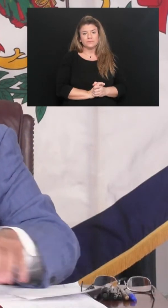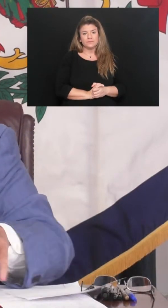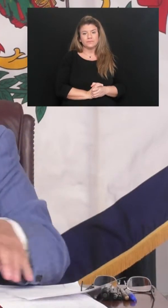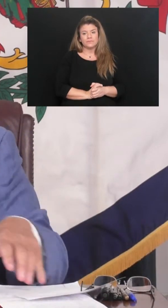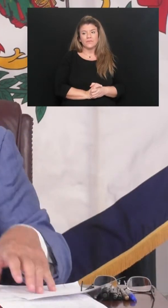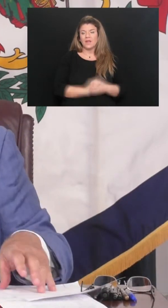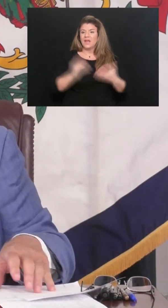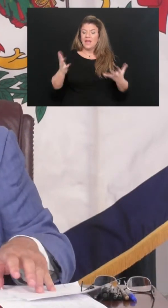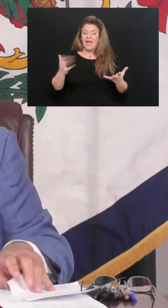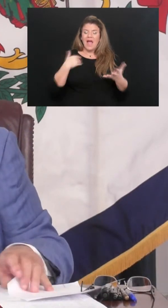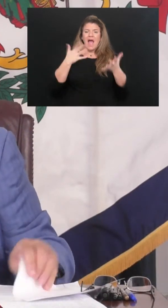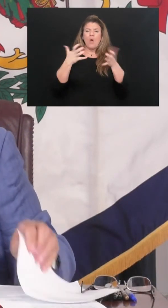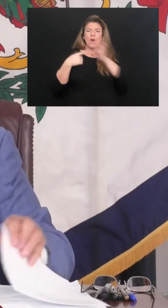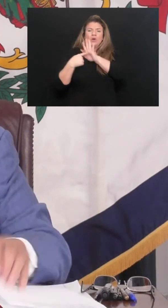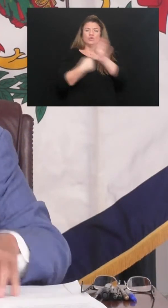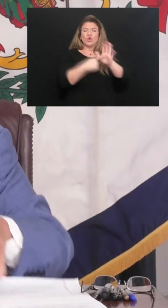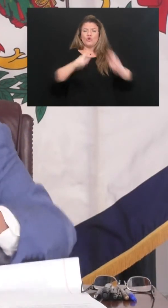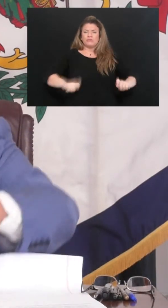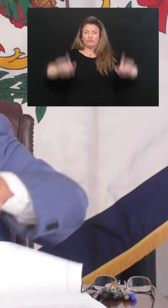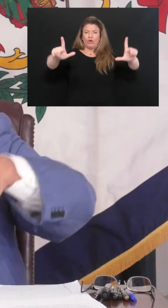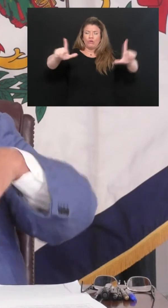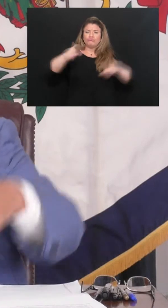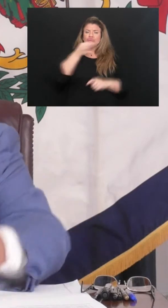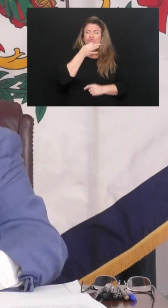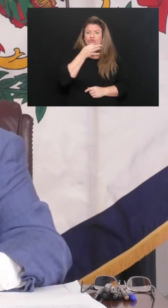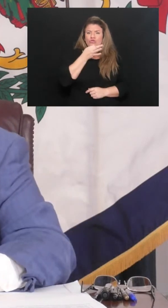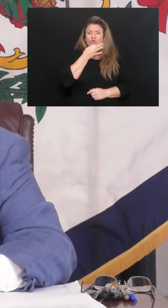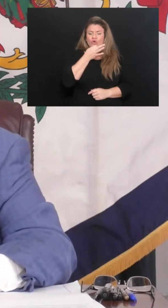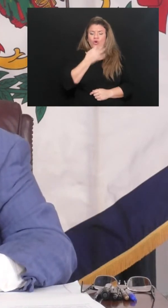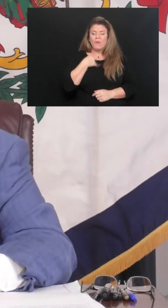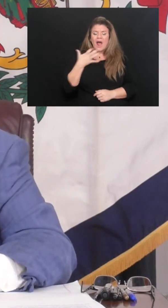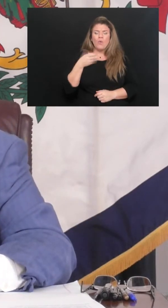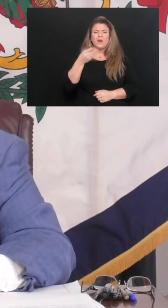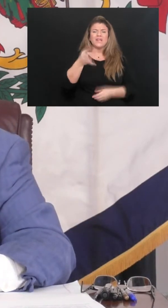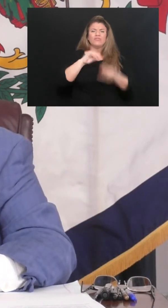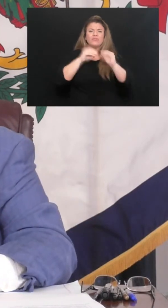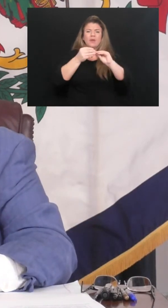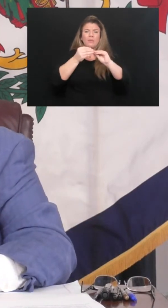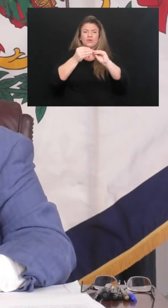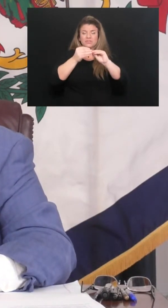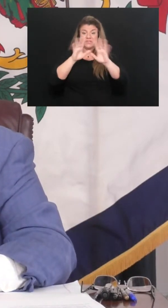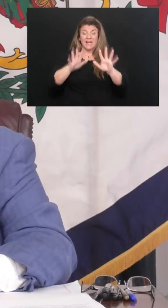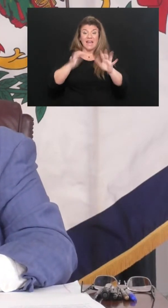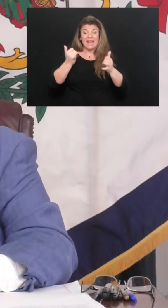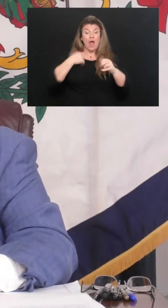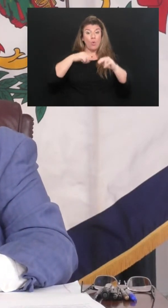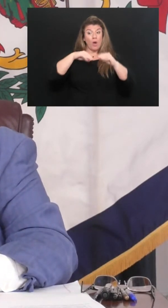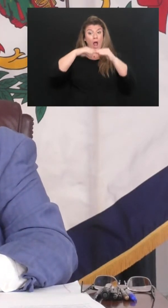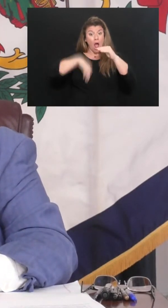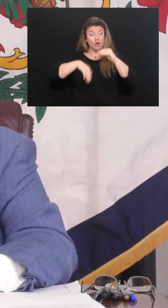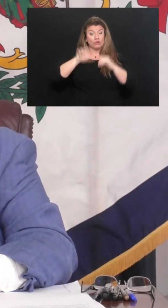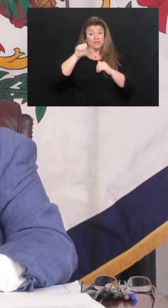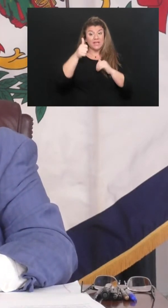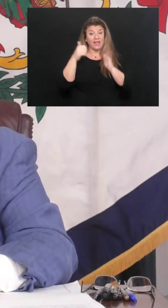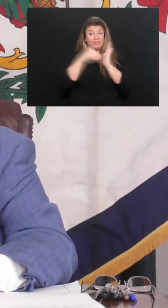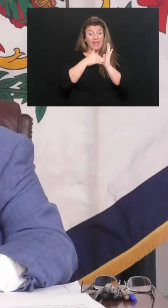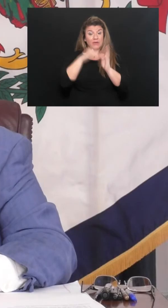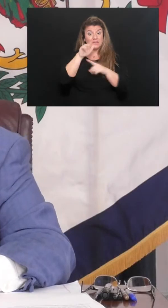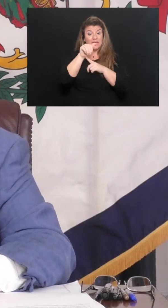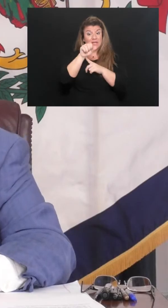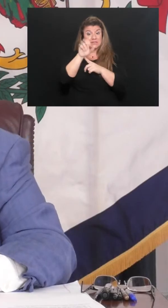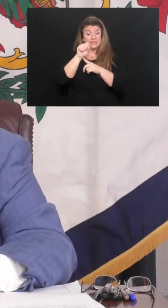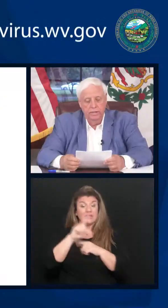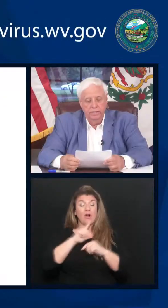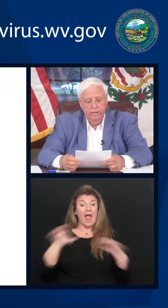I want to show you some charts in just a few minutes, but let me give you some numbers here. We're down under 10,000 cases that